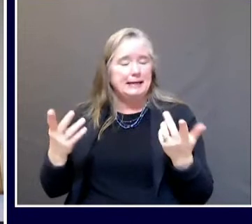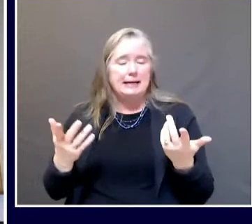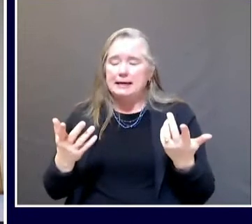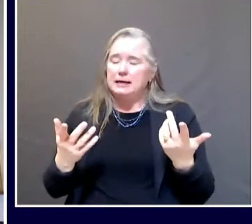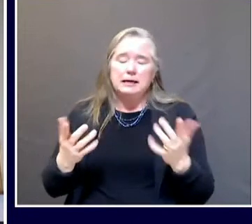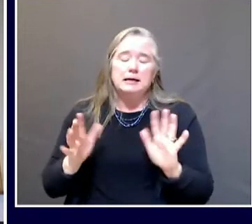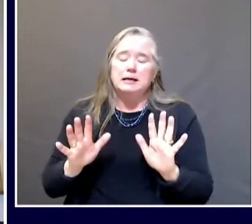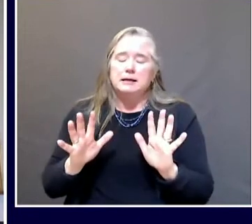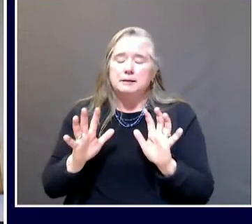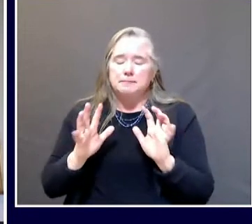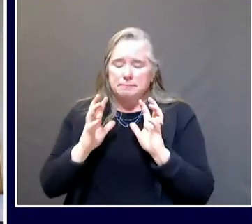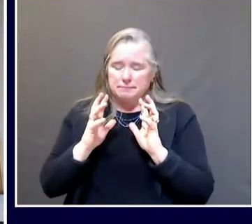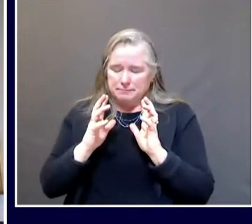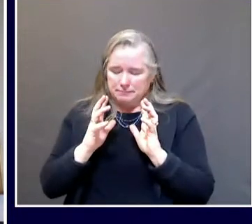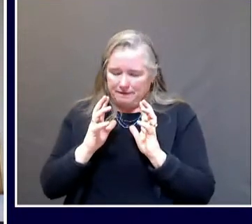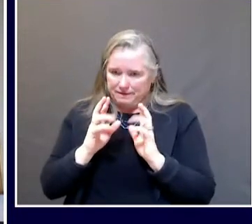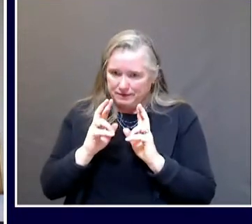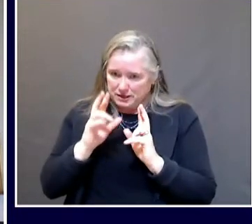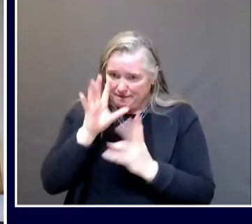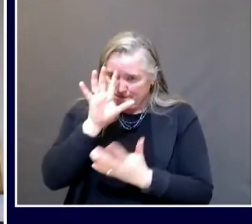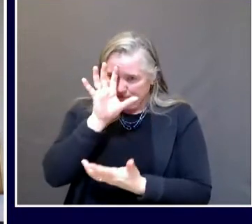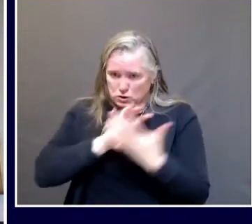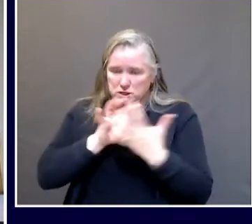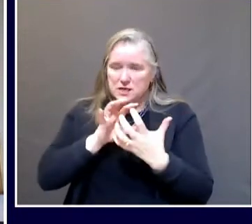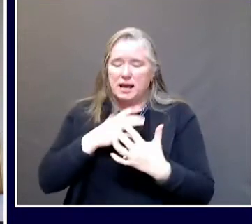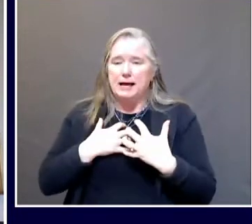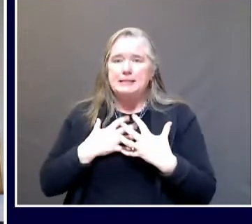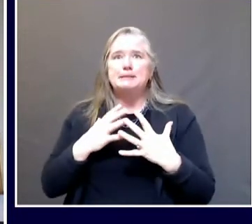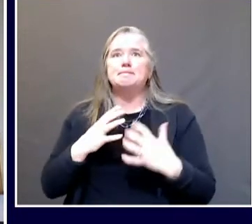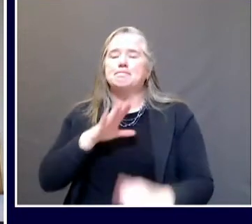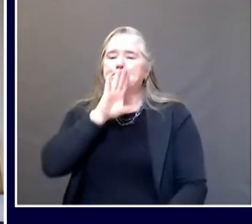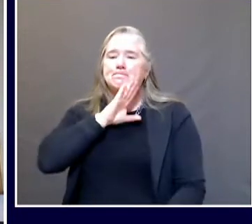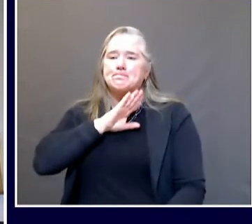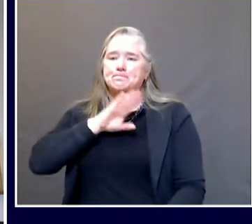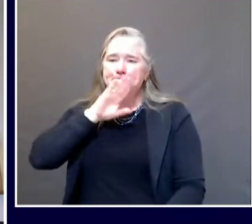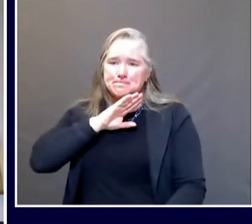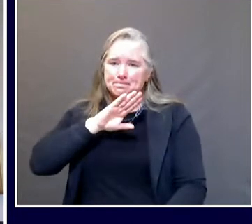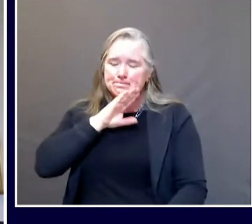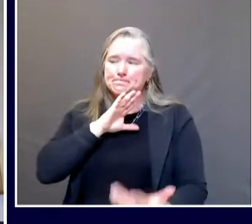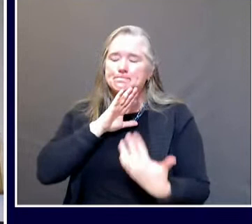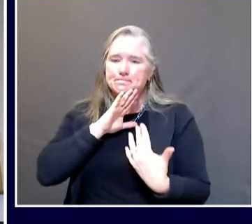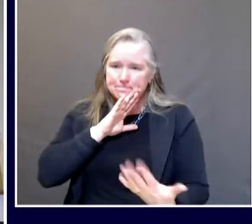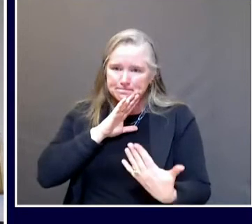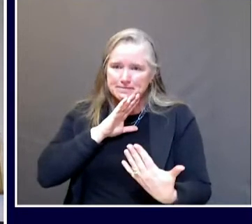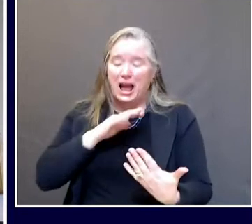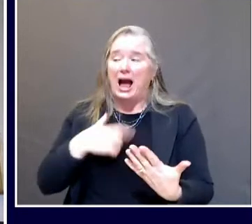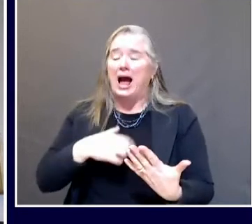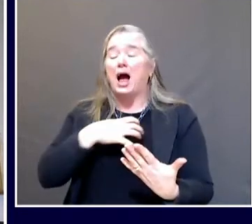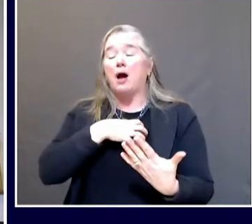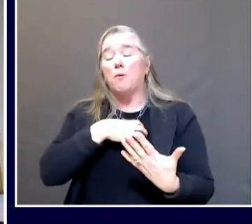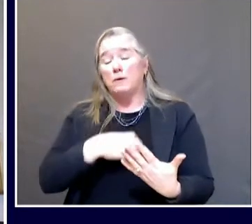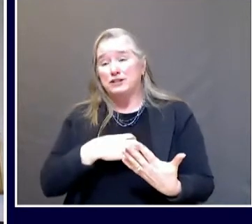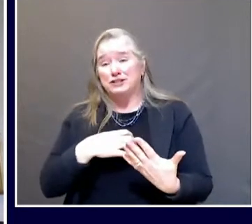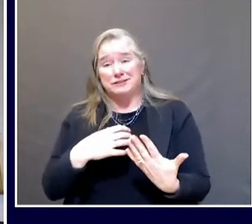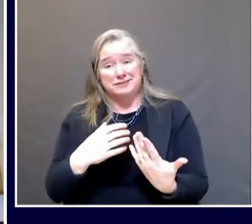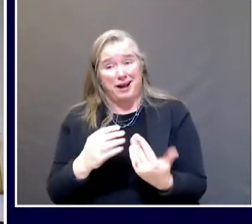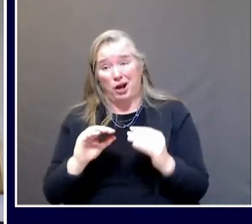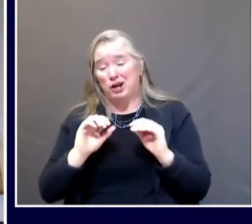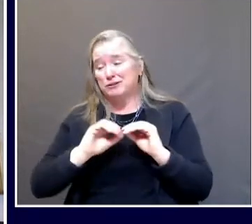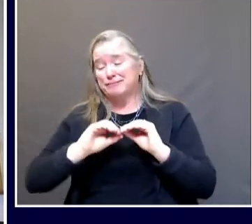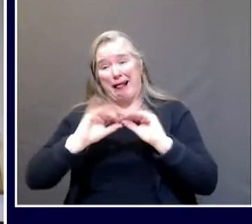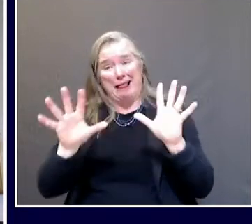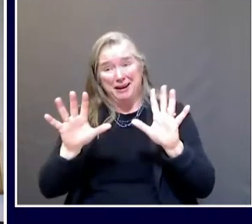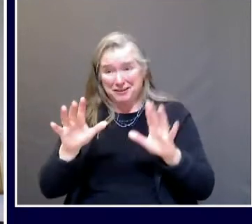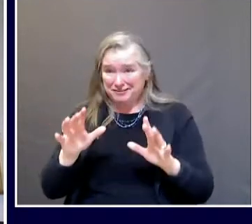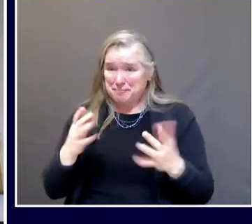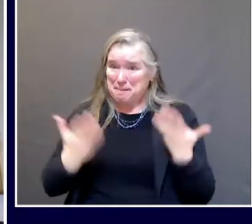quite maddening and confusing. I wish it were more straightforward, but let me know if that's clear as mud. No,